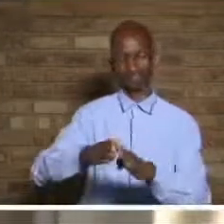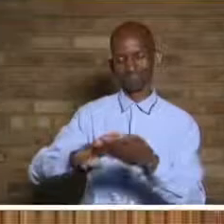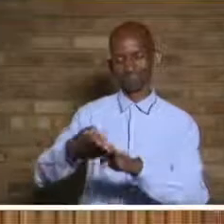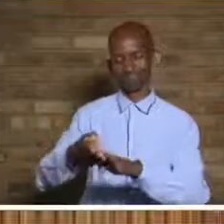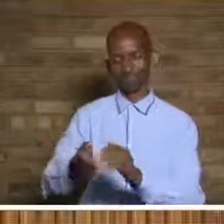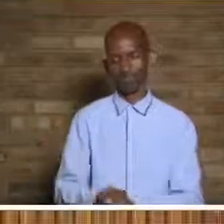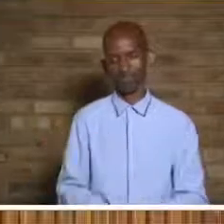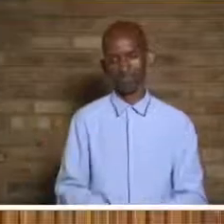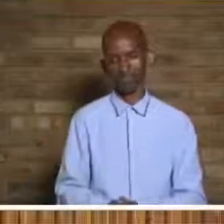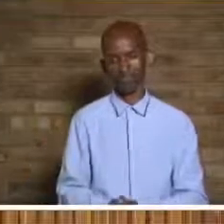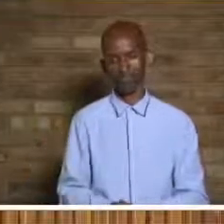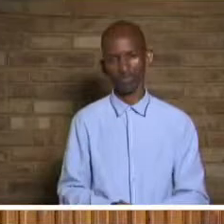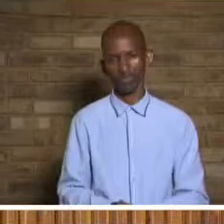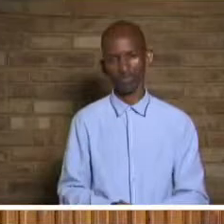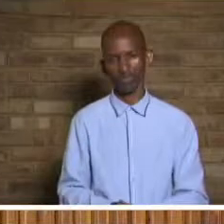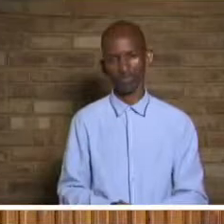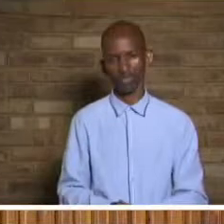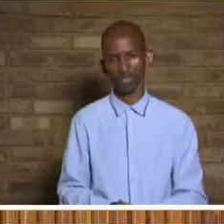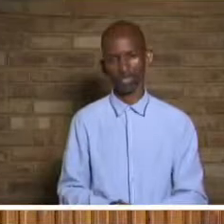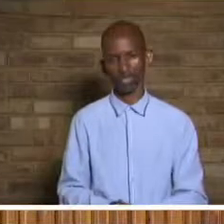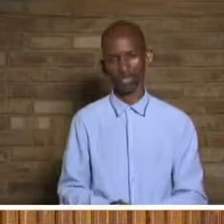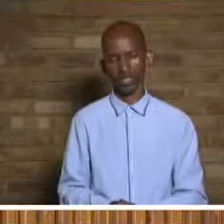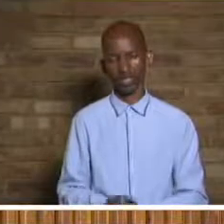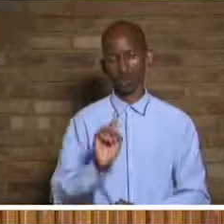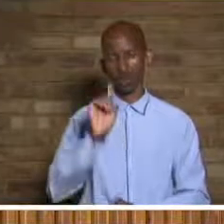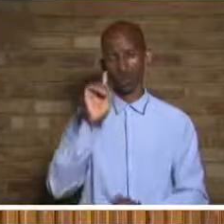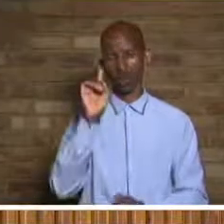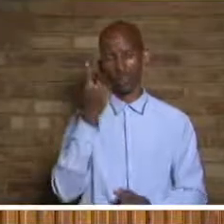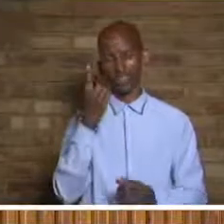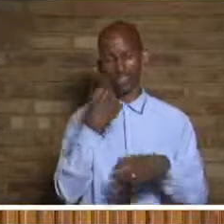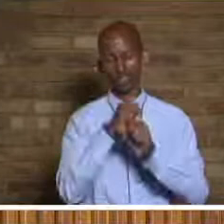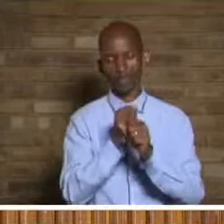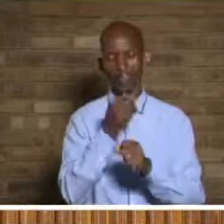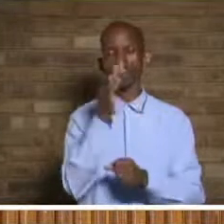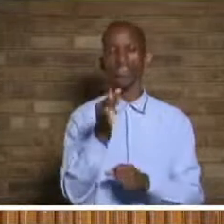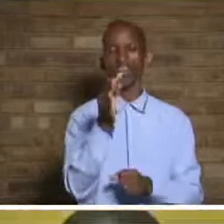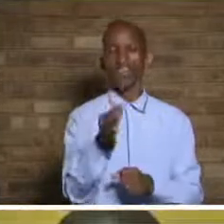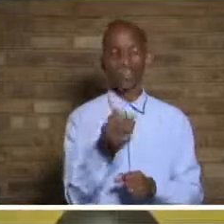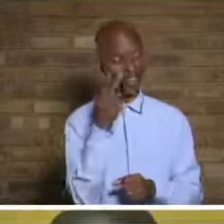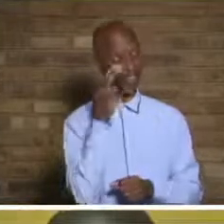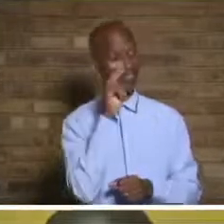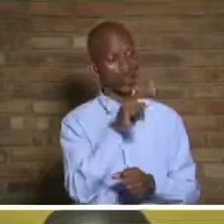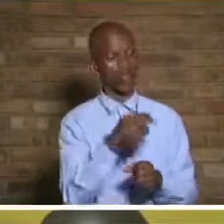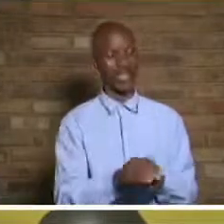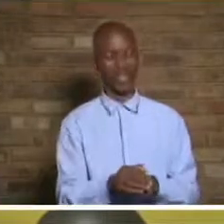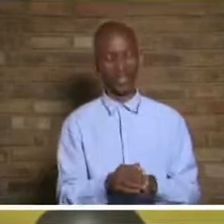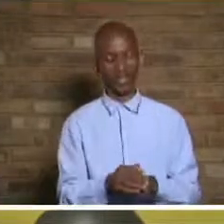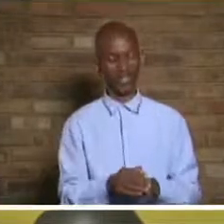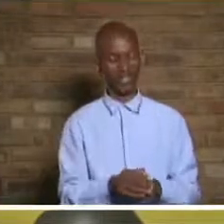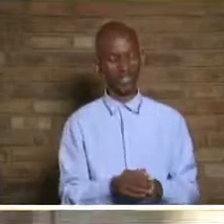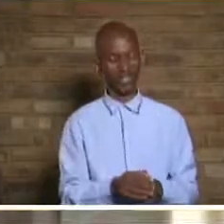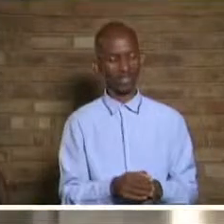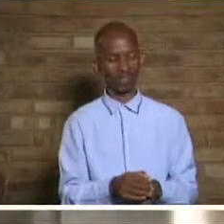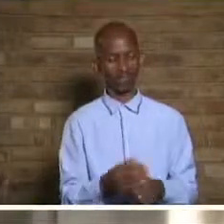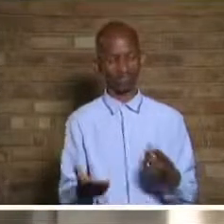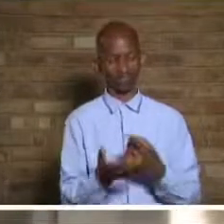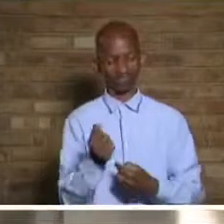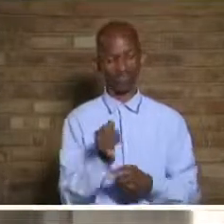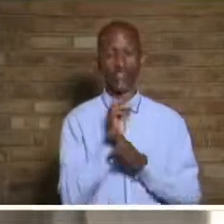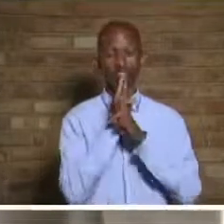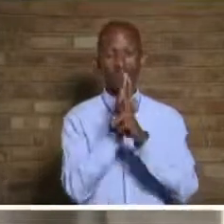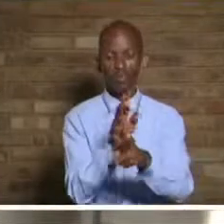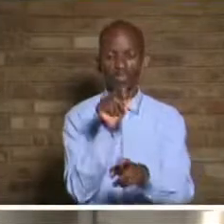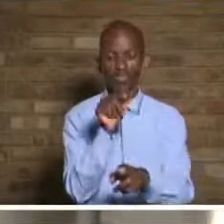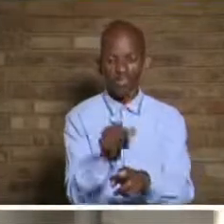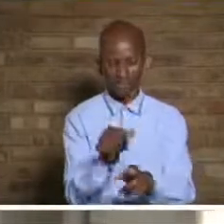futhi. And once they've solicited further views and considered the report, Uma sebeyitholile eminye